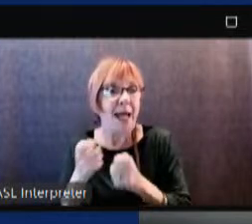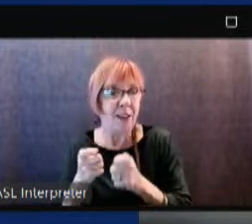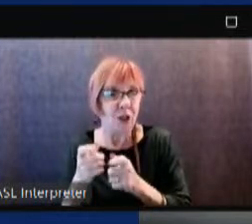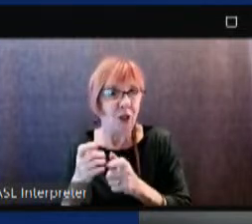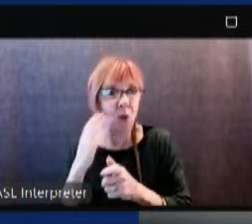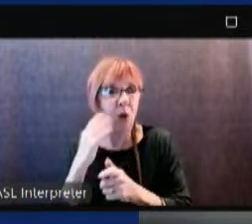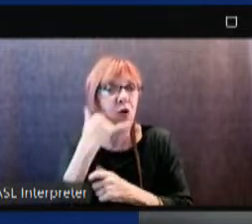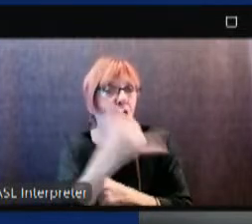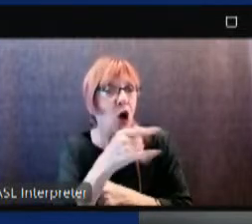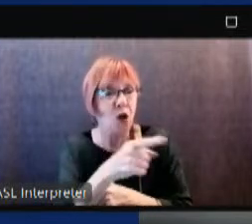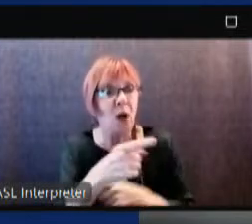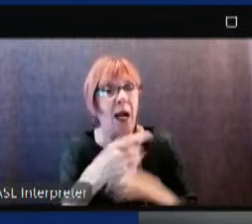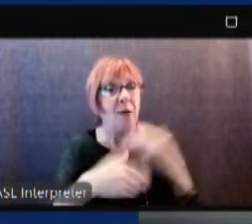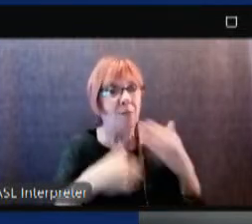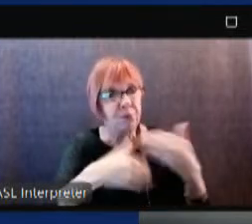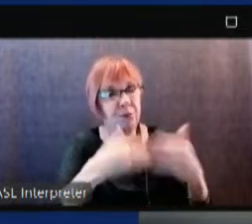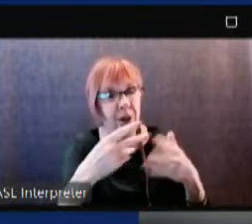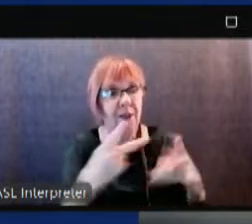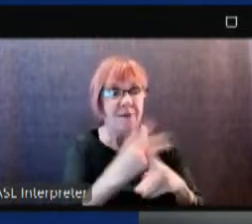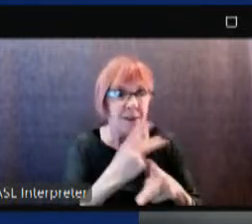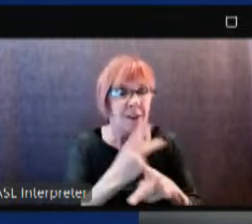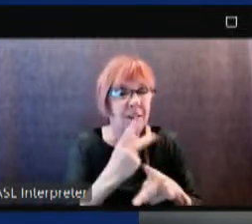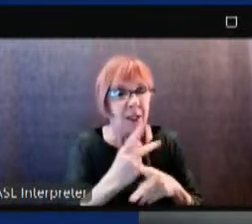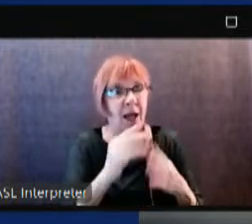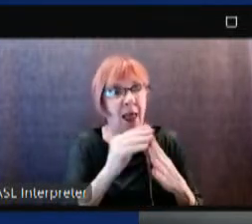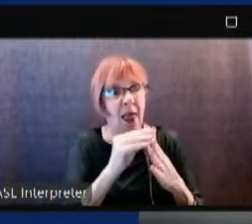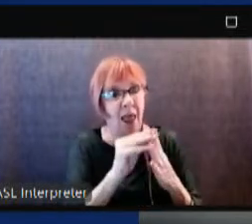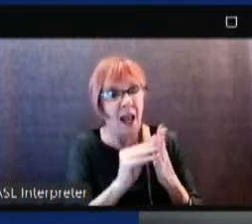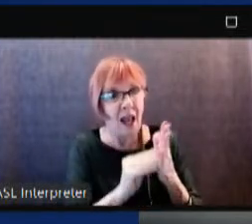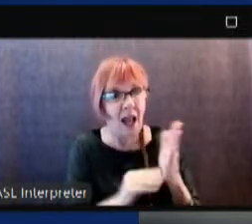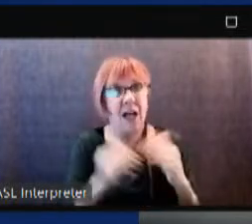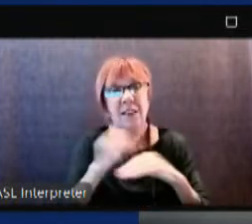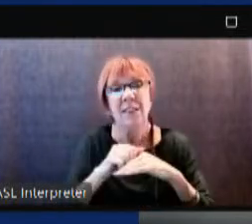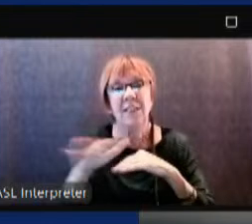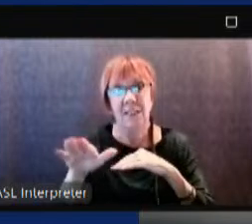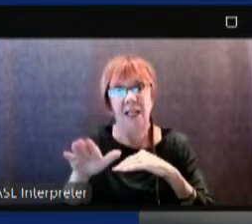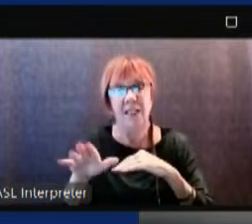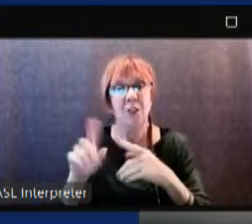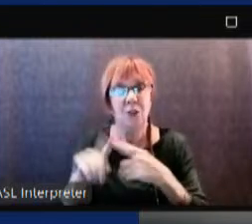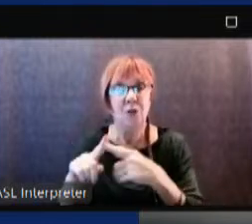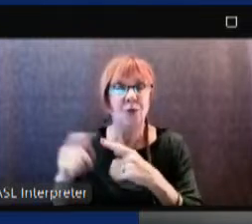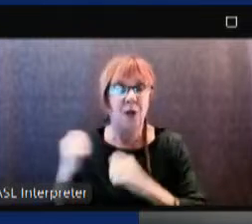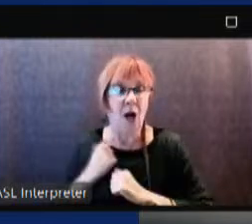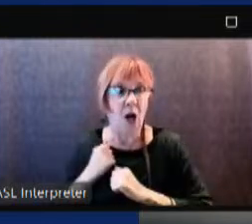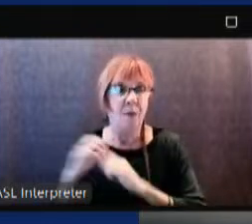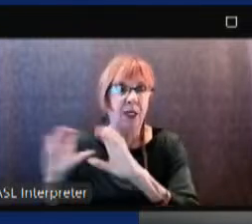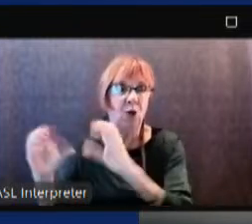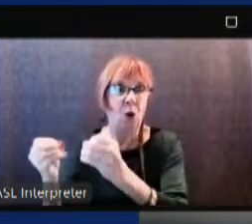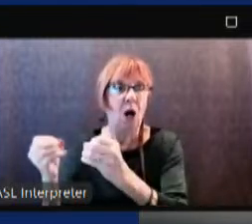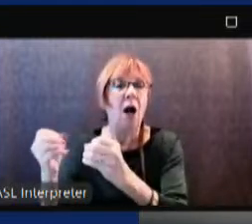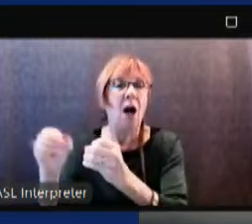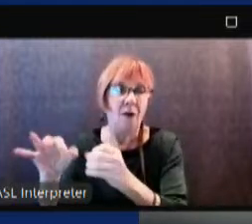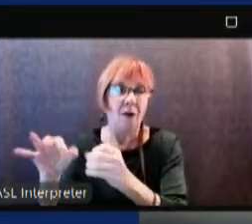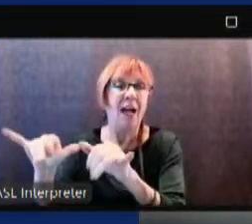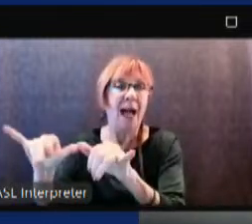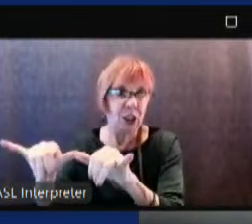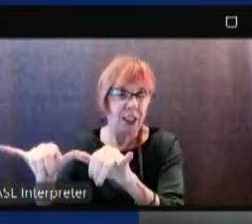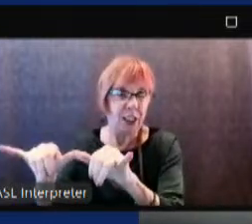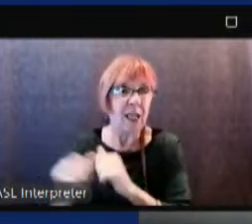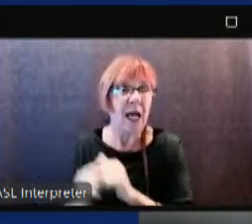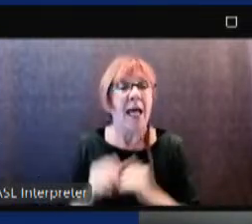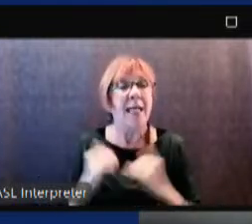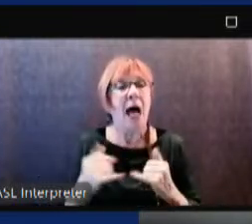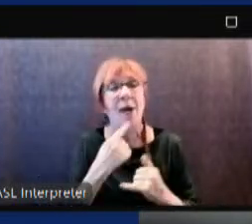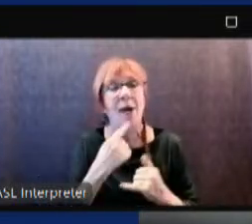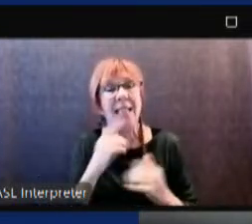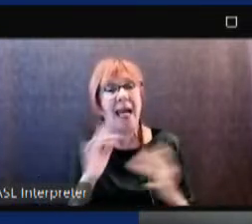process to get your ROE submitted and to U.S. Army Corps of Engineers. Now, when I say contact